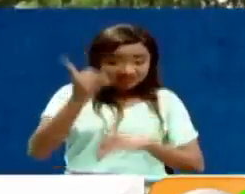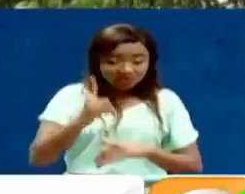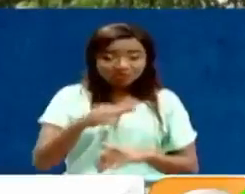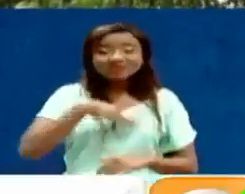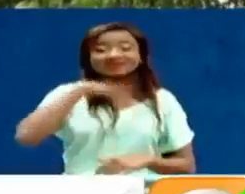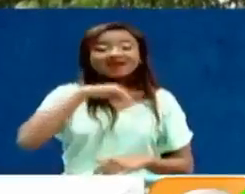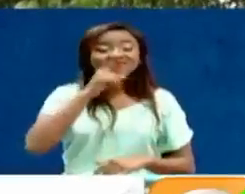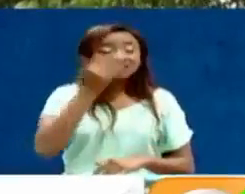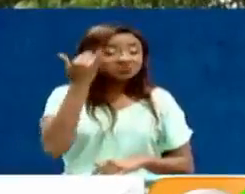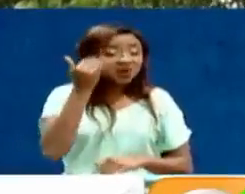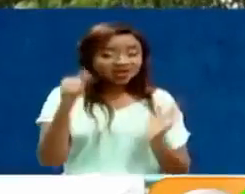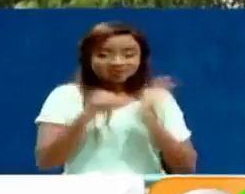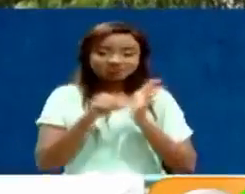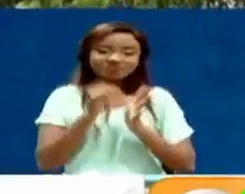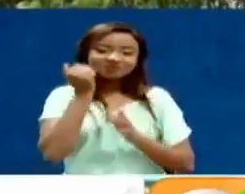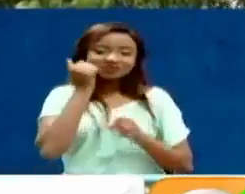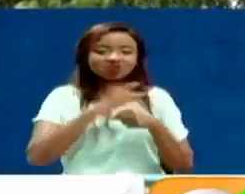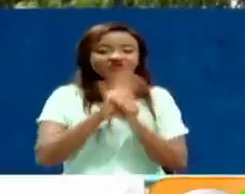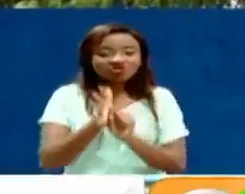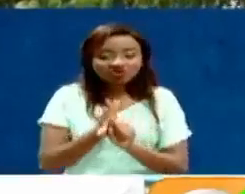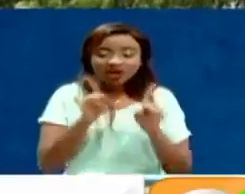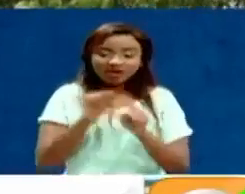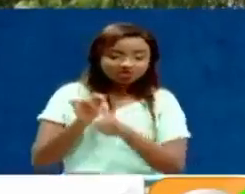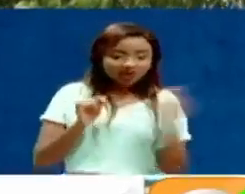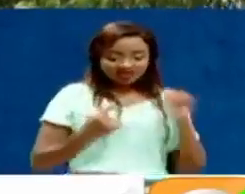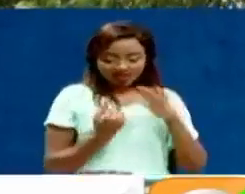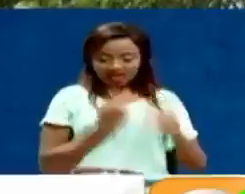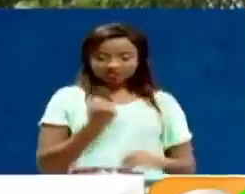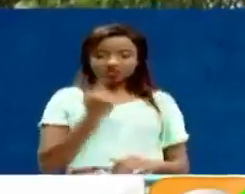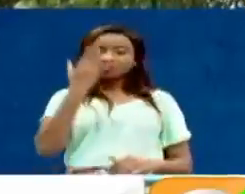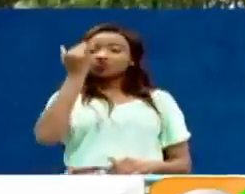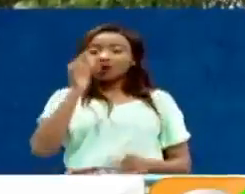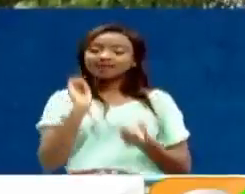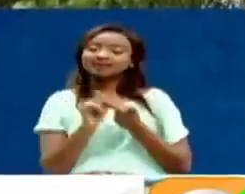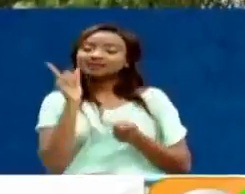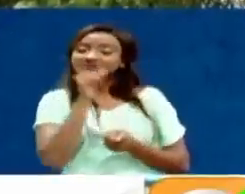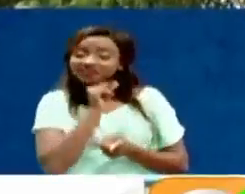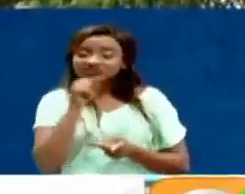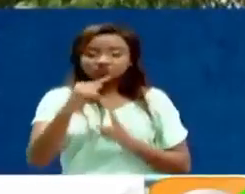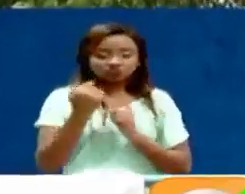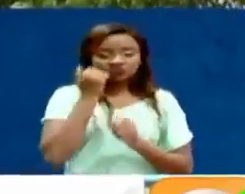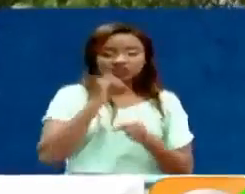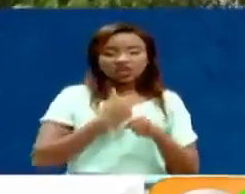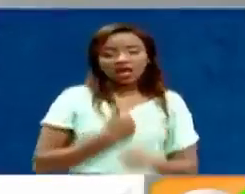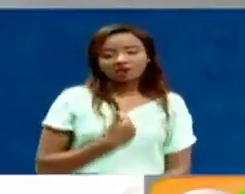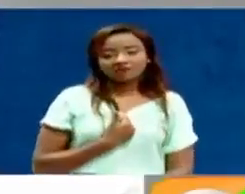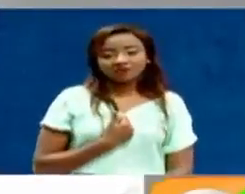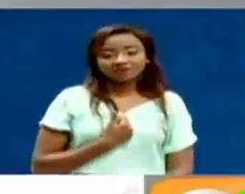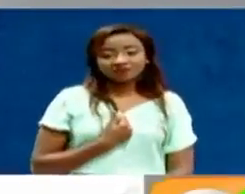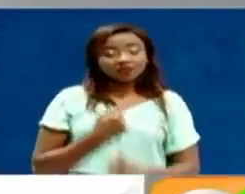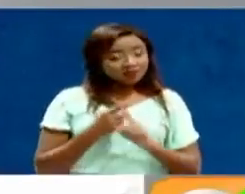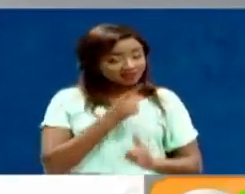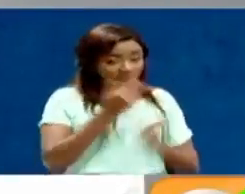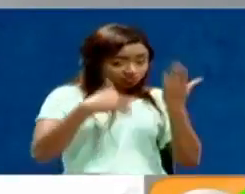related issues, with several others in isolation after turning positive. This is despite the university premises remaining closed